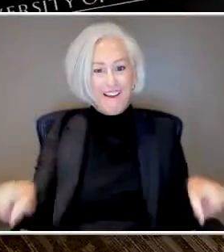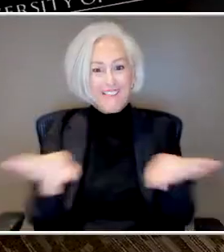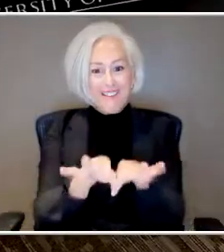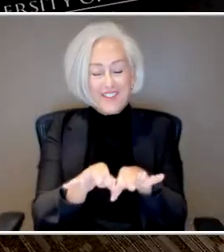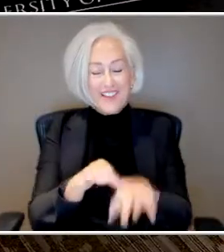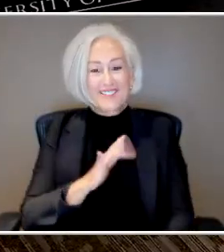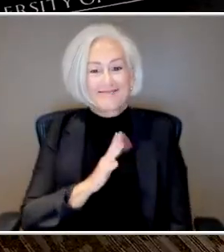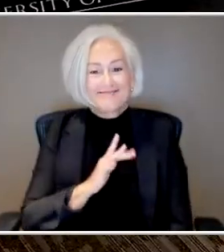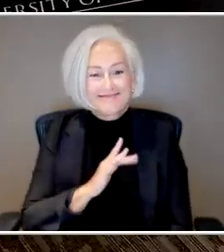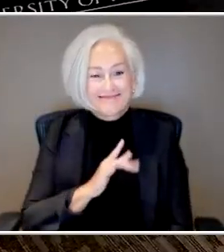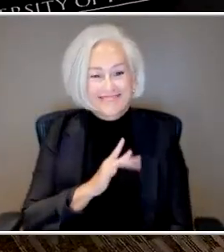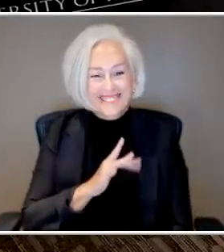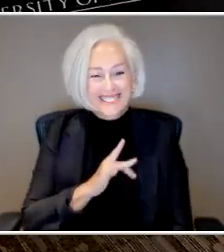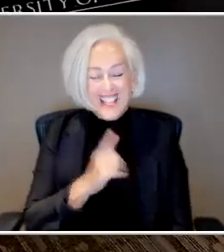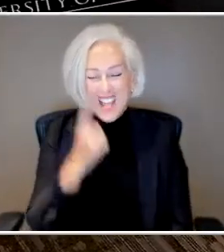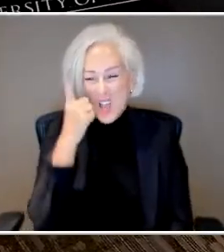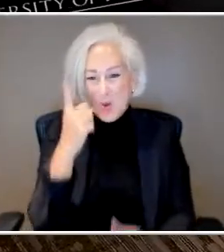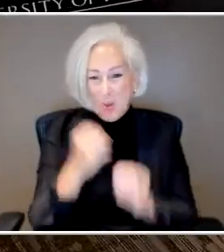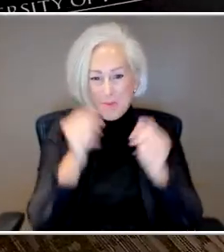And I have one other little surprise,